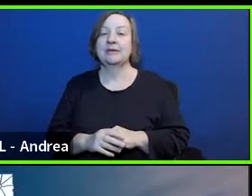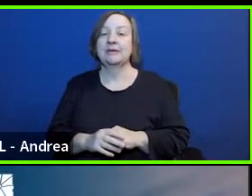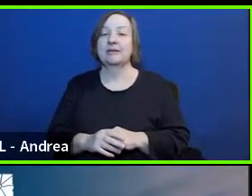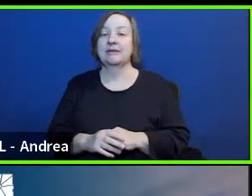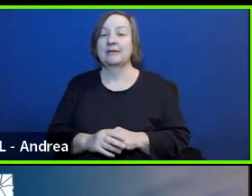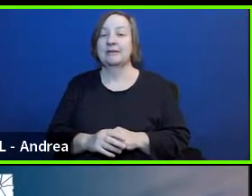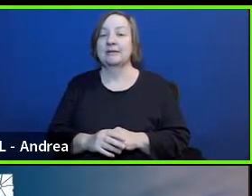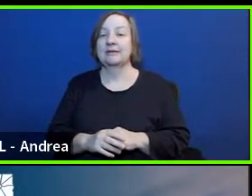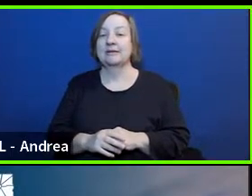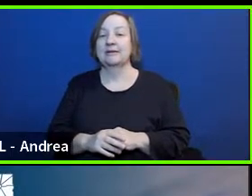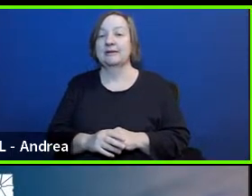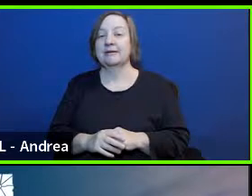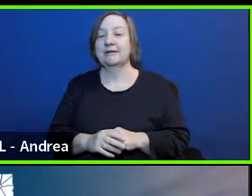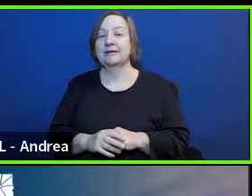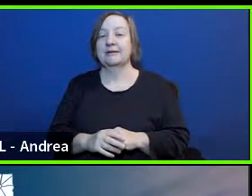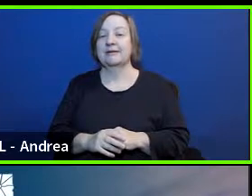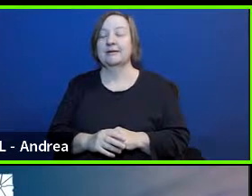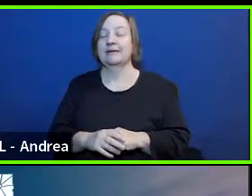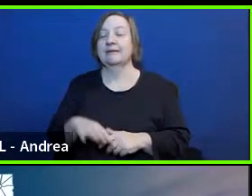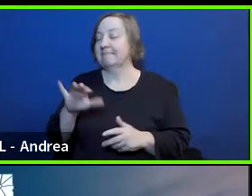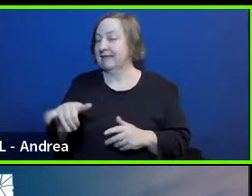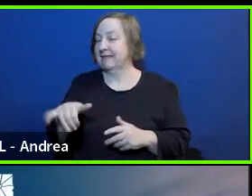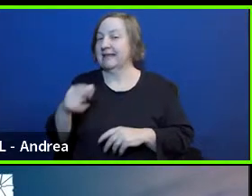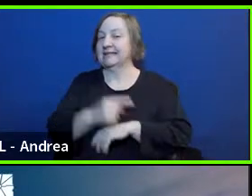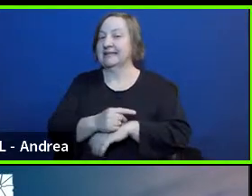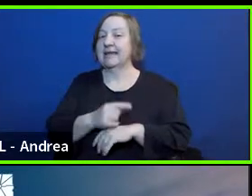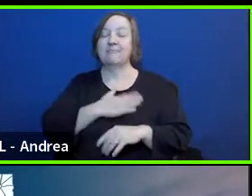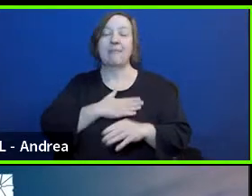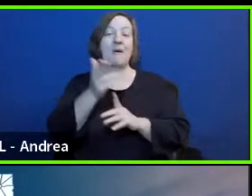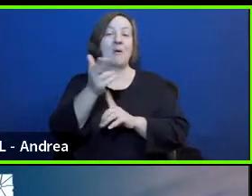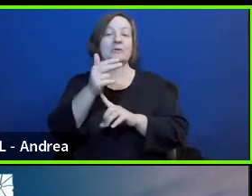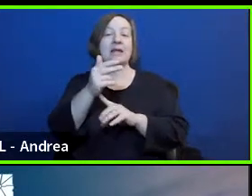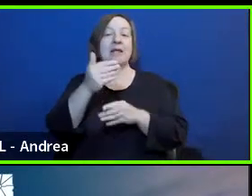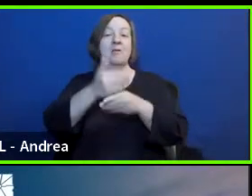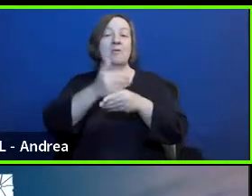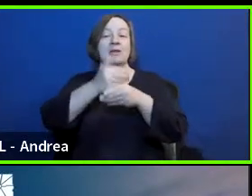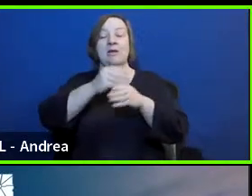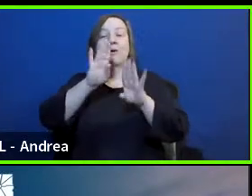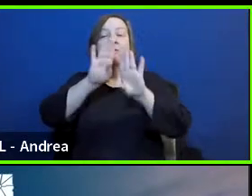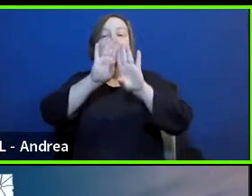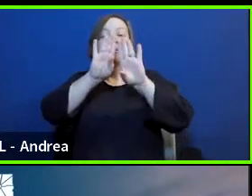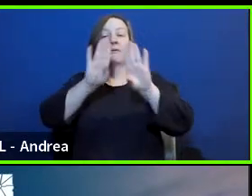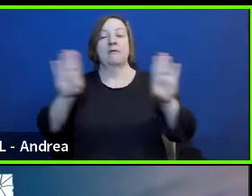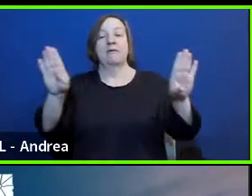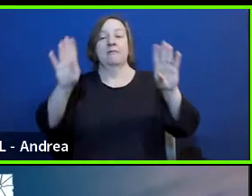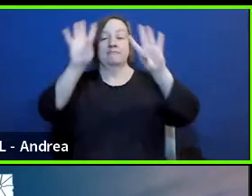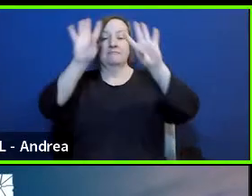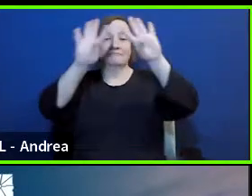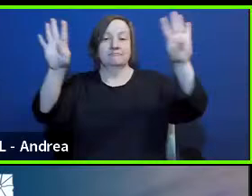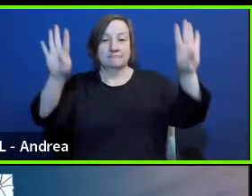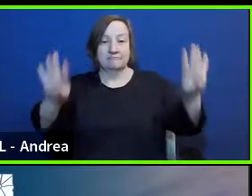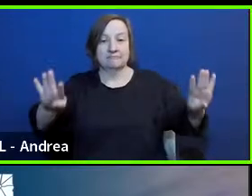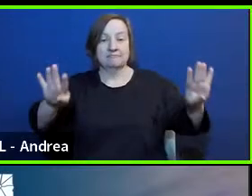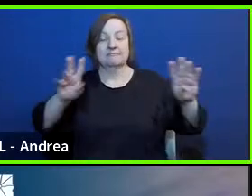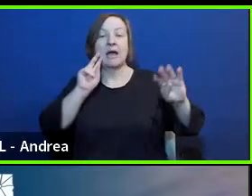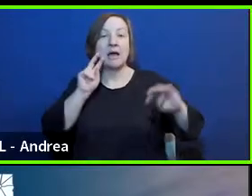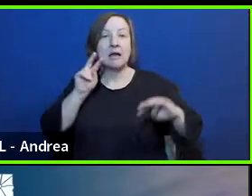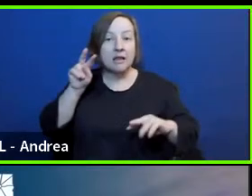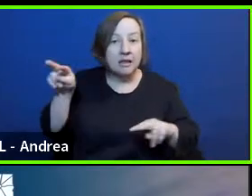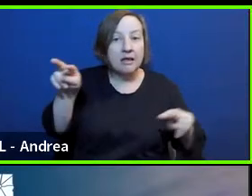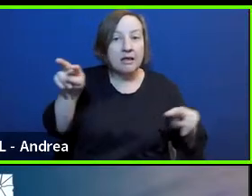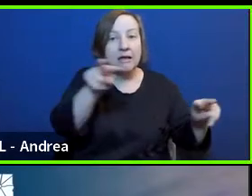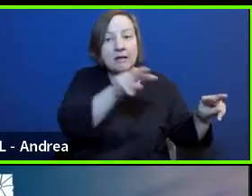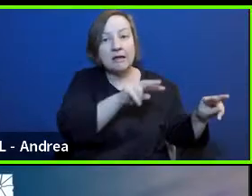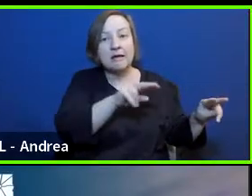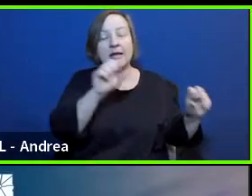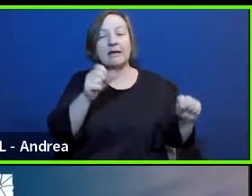was the day that I opened my hotel window, the blinds on my window, or the curtain on my window, and looked out and could